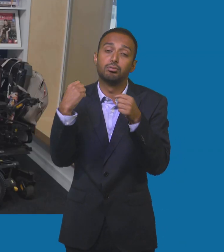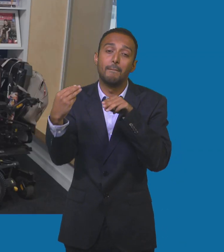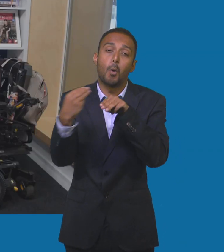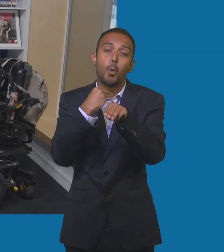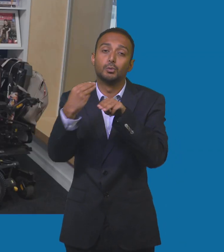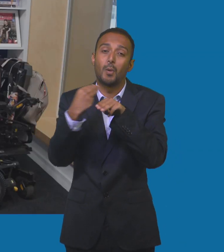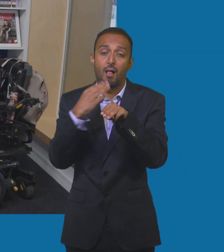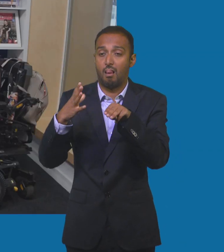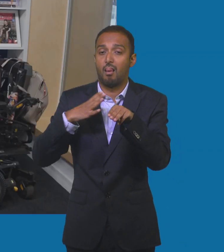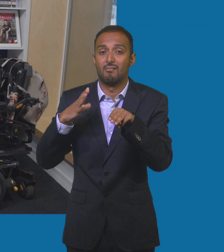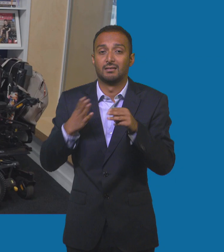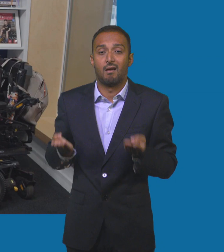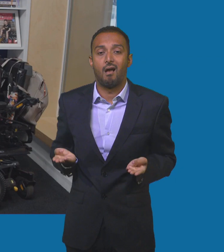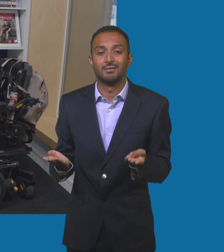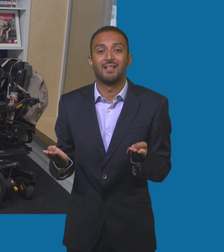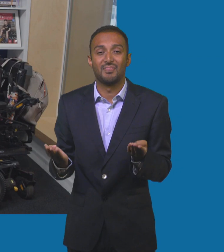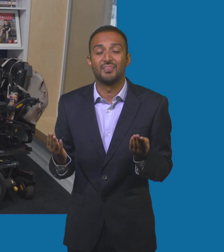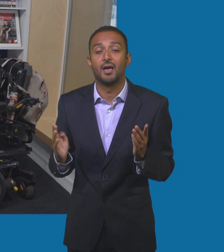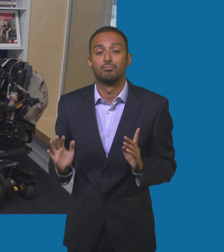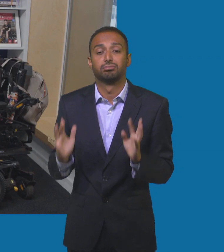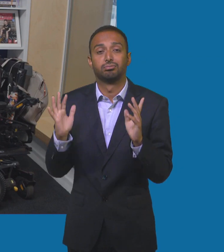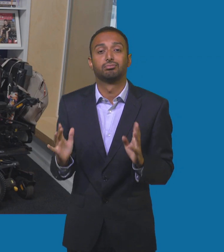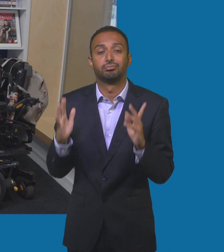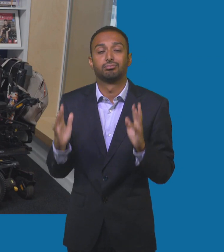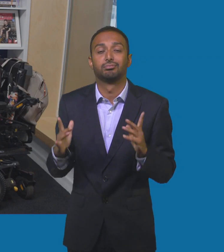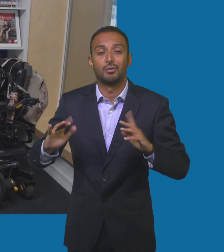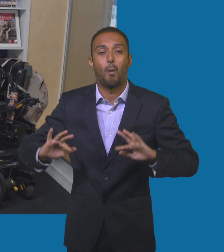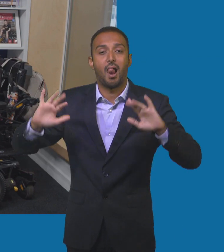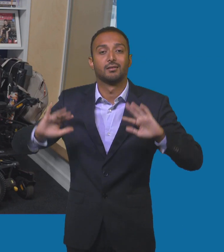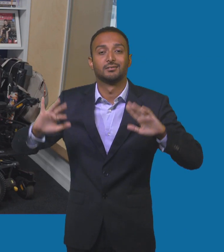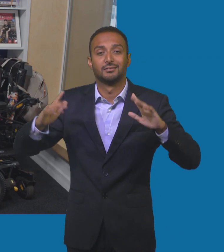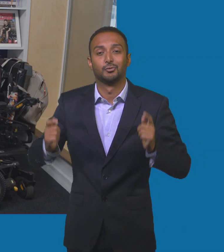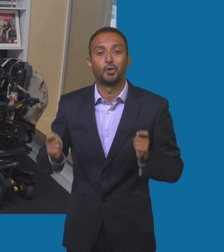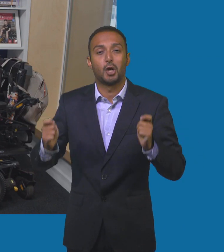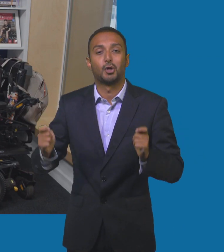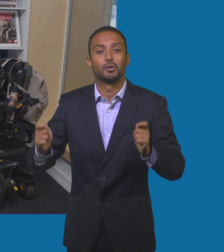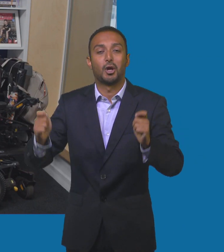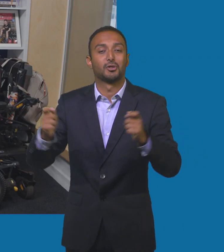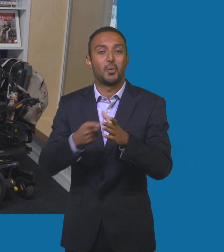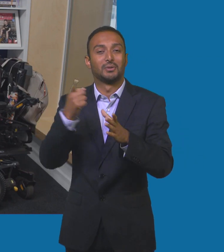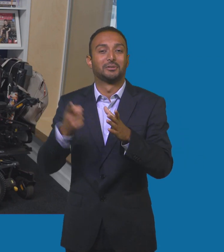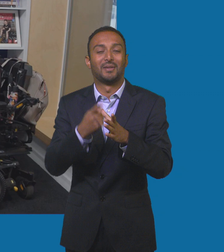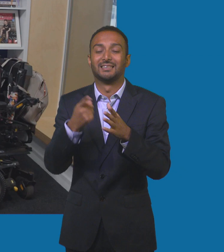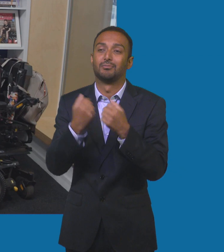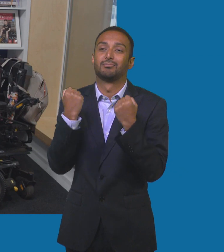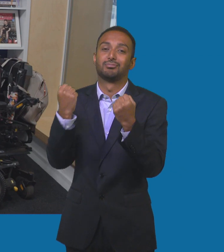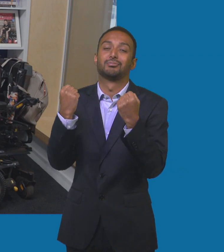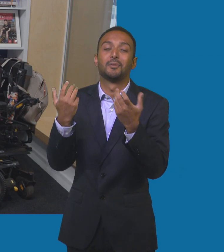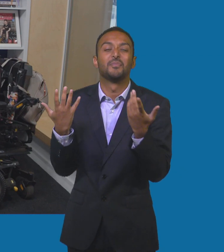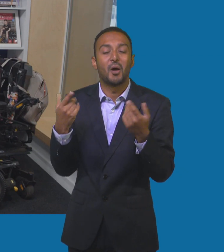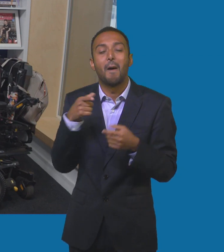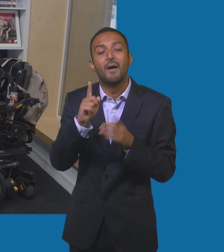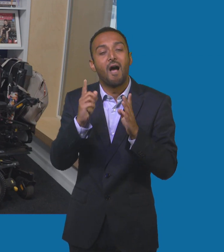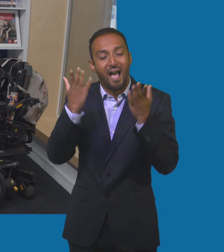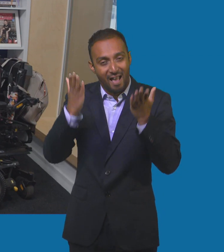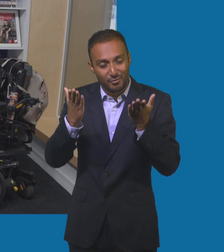think we're really excited about that. We're keeping tabs on it, but you know, we have to prioritize what's there now and making it usable. So we are focusing